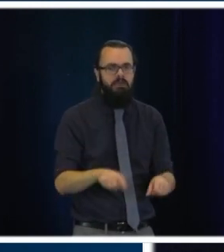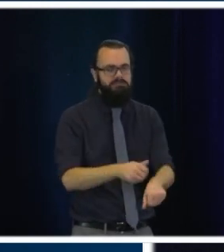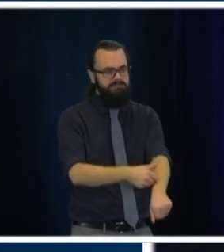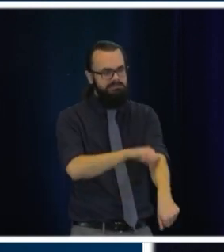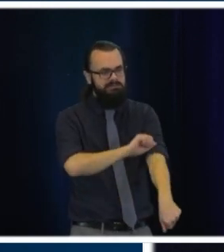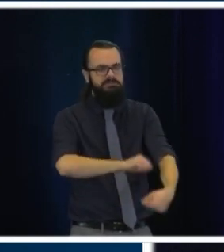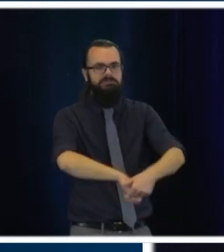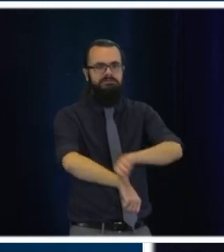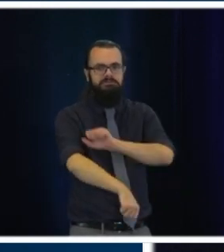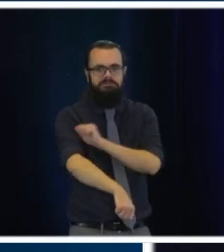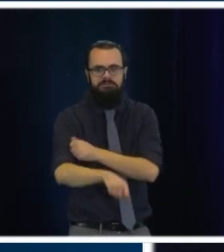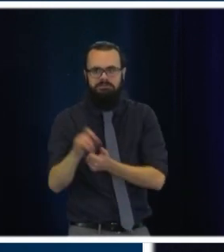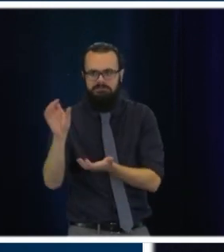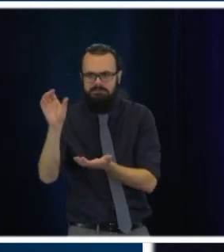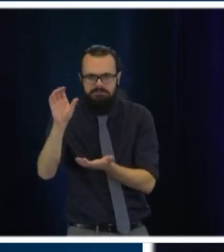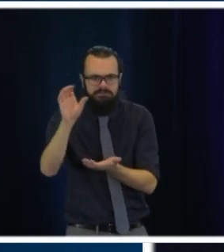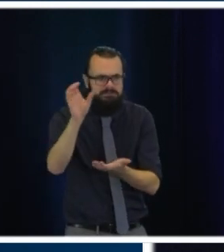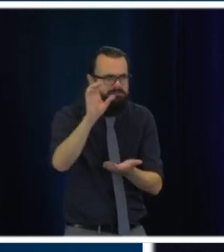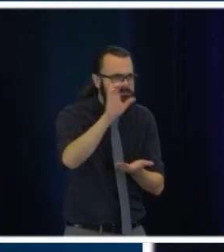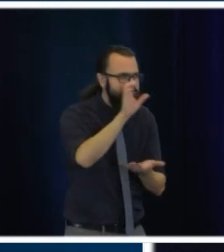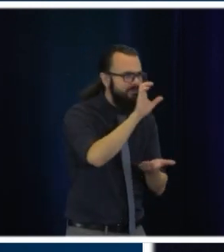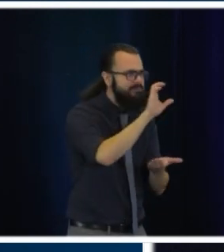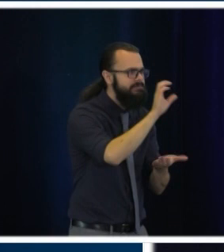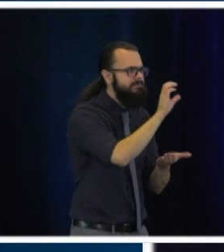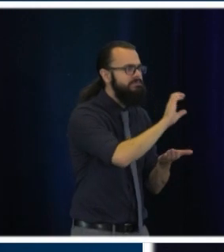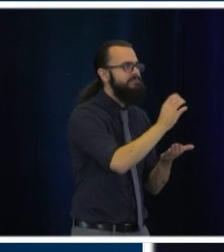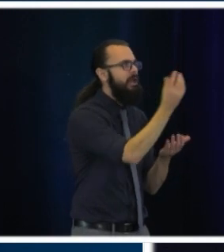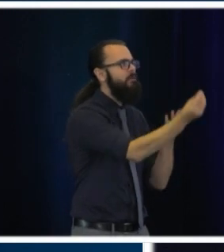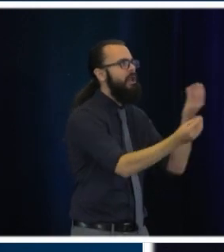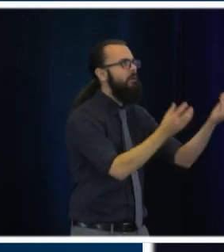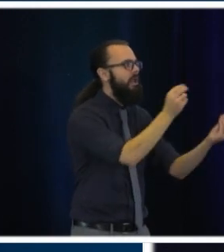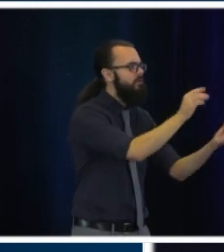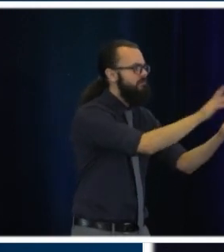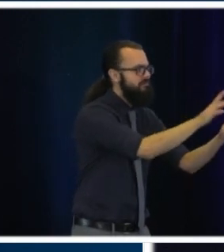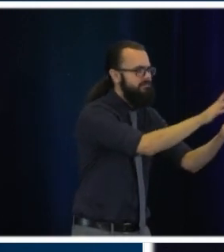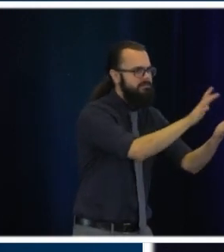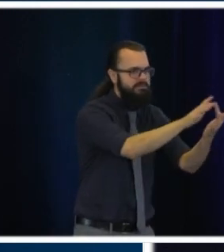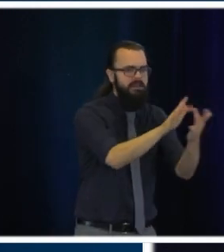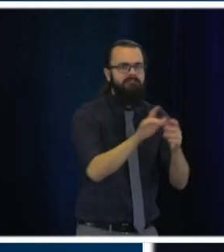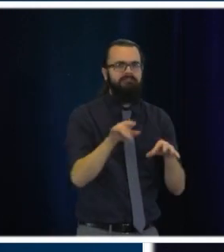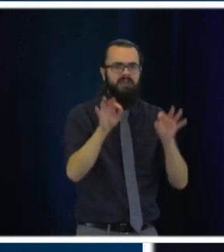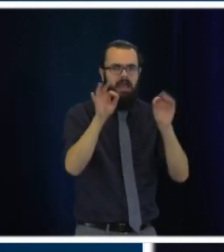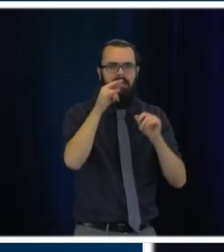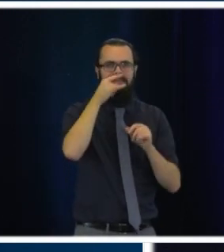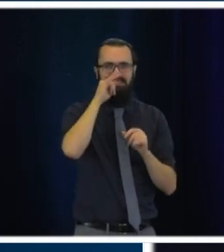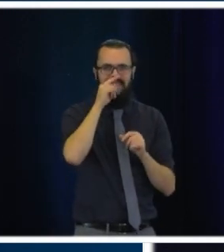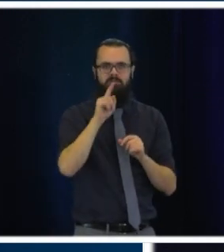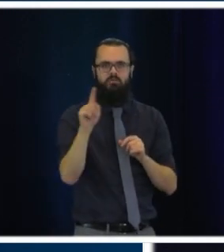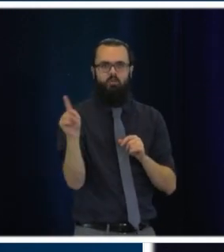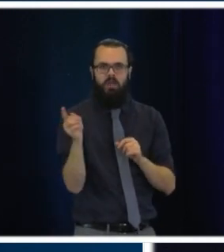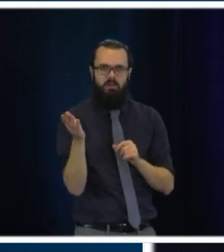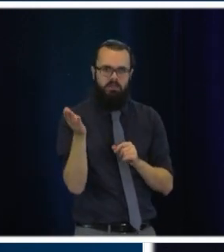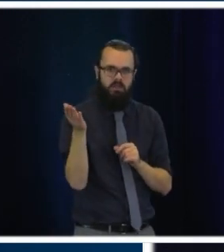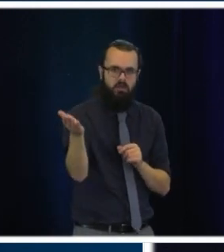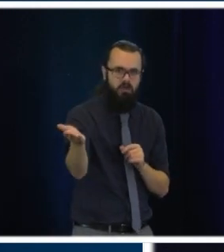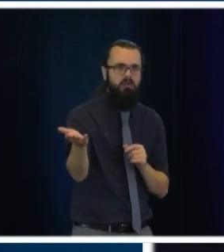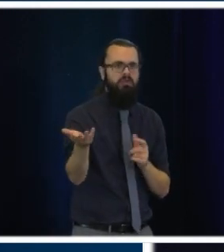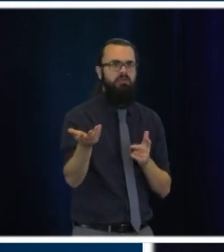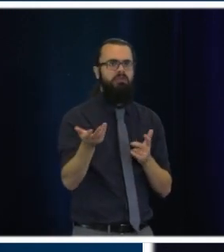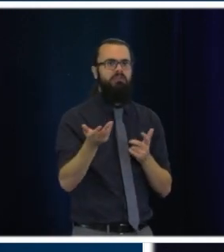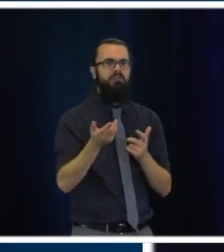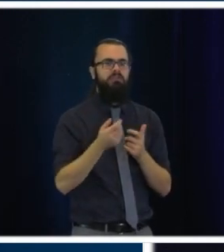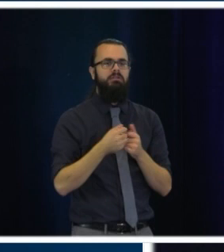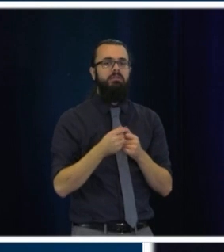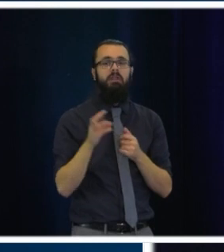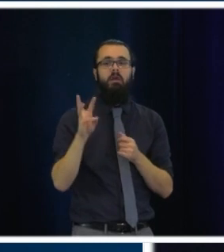appointment. We have to be more proactive, go out and find those kids where they are and test them. So places that we're looking at are our WIC clinics. We